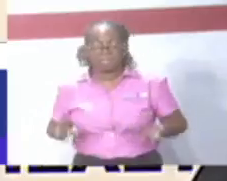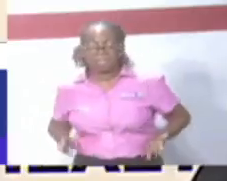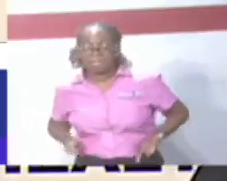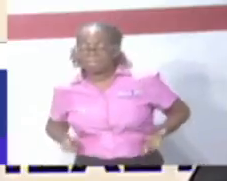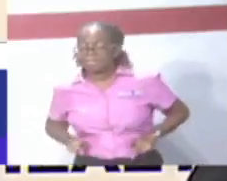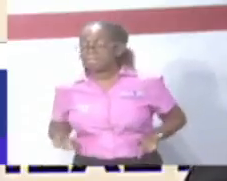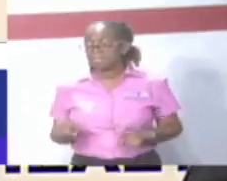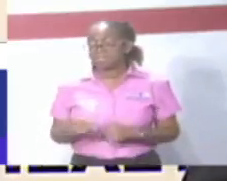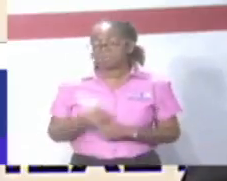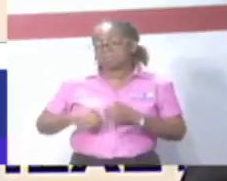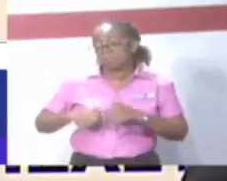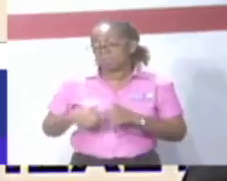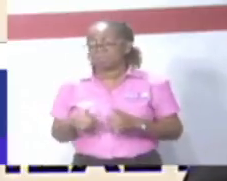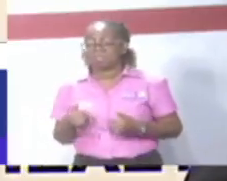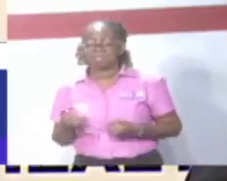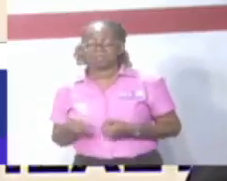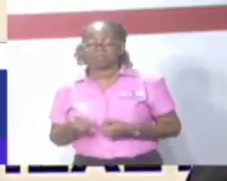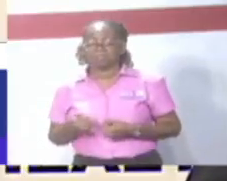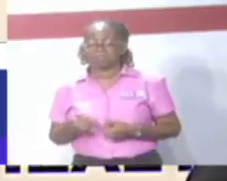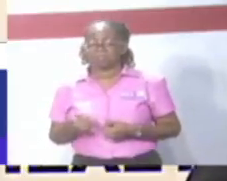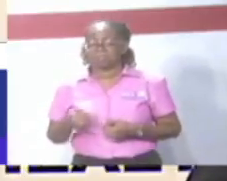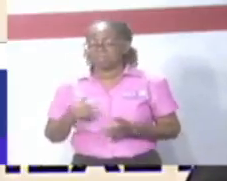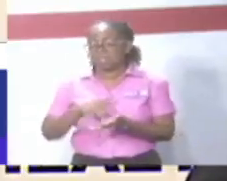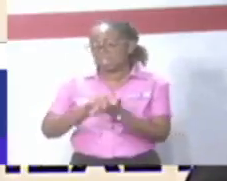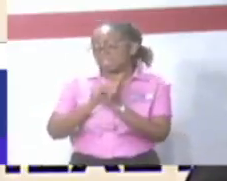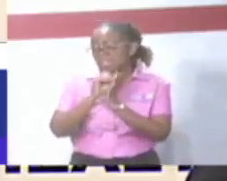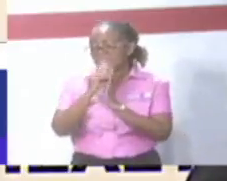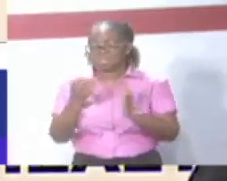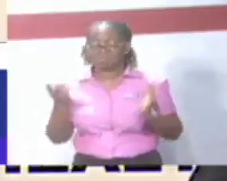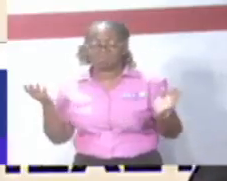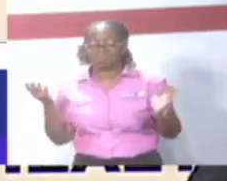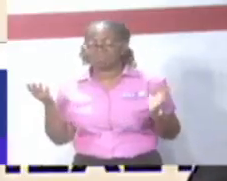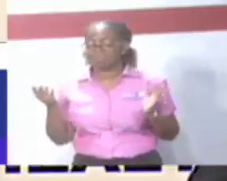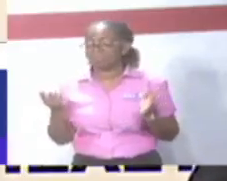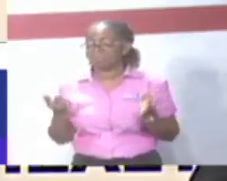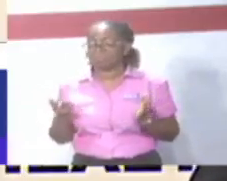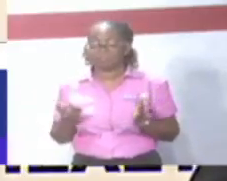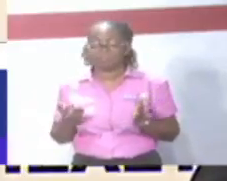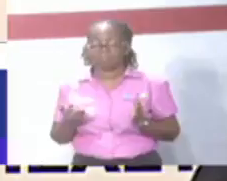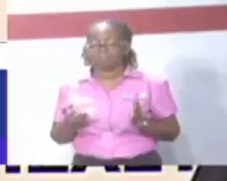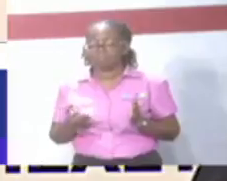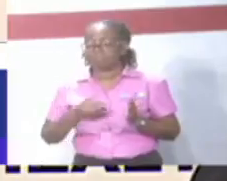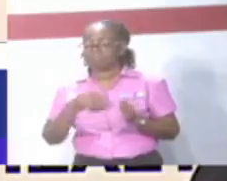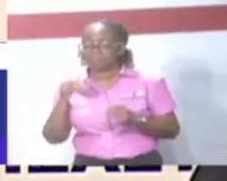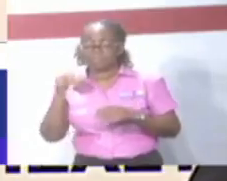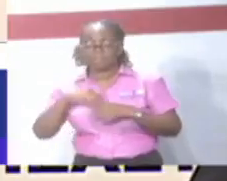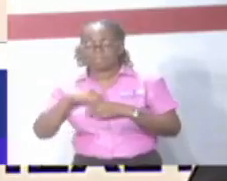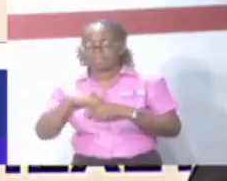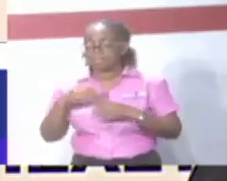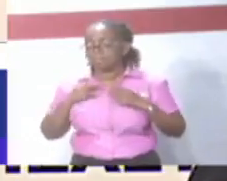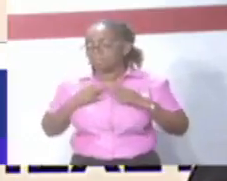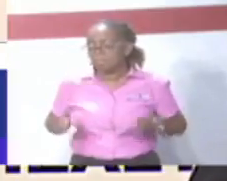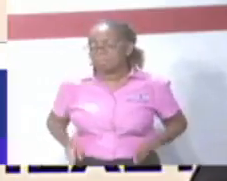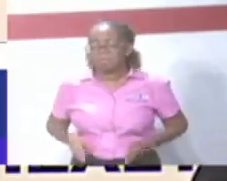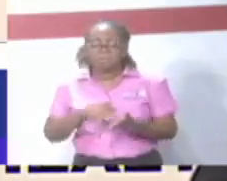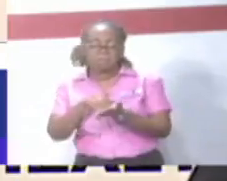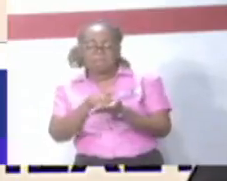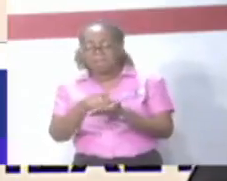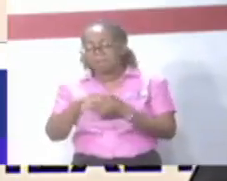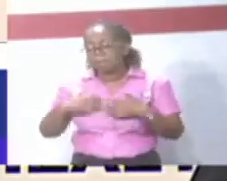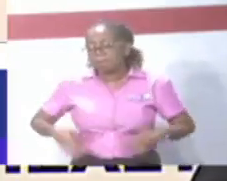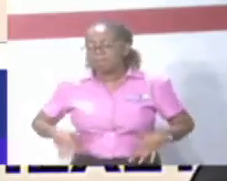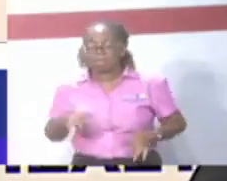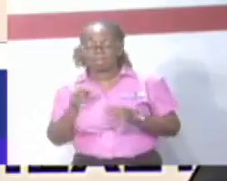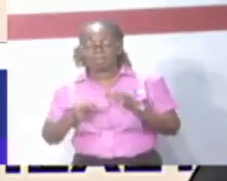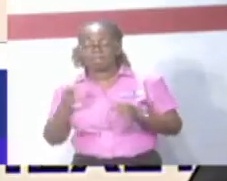cancer. Cancer is like you already have an invader. Don't invite the next one. They love to come in and make a home with you. And